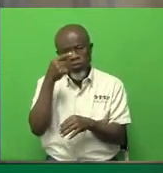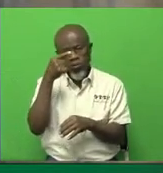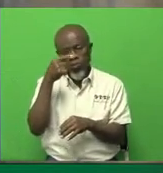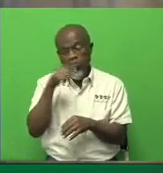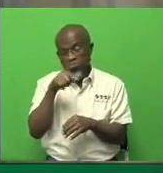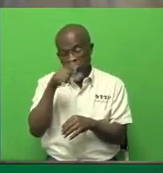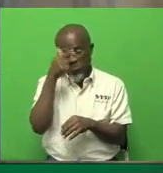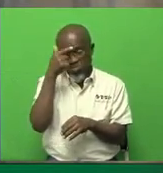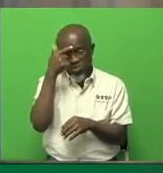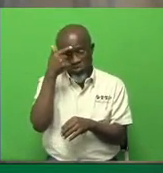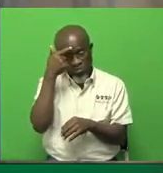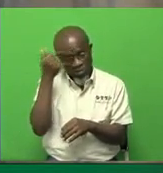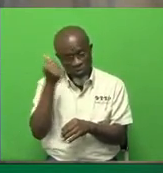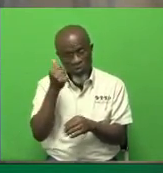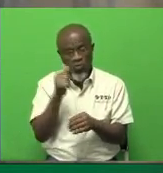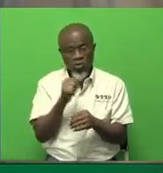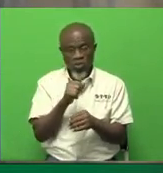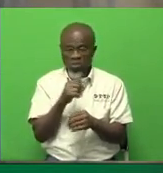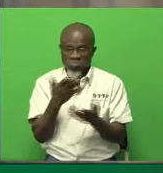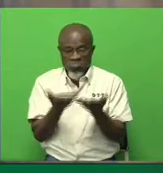fuel security